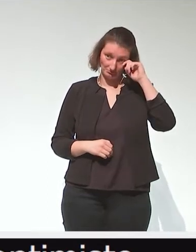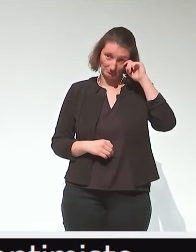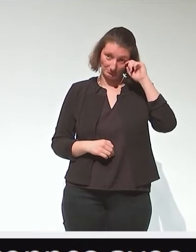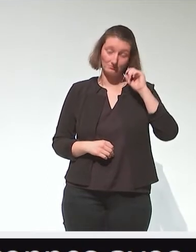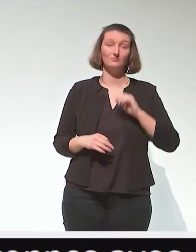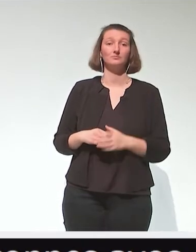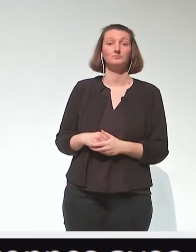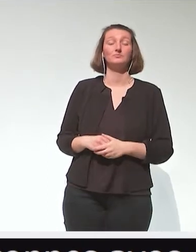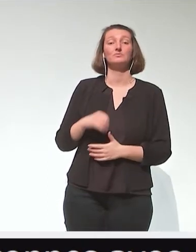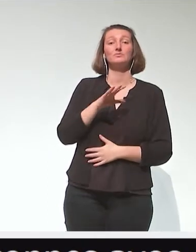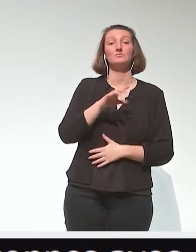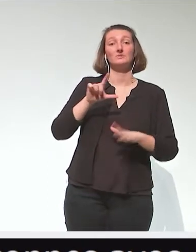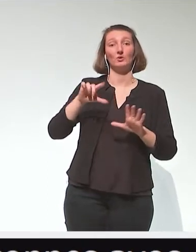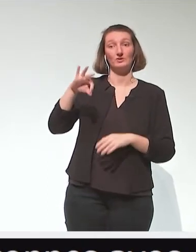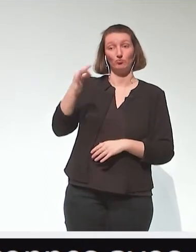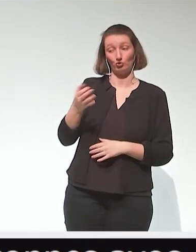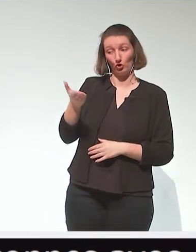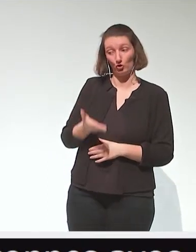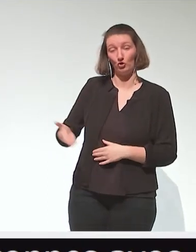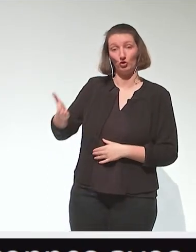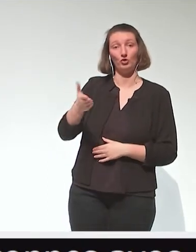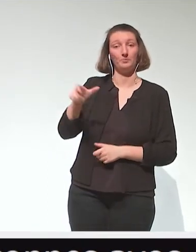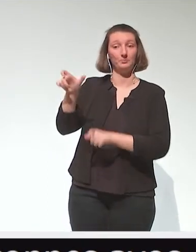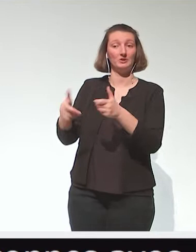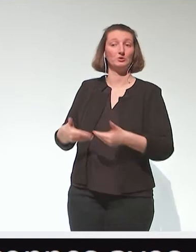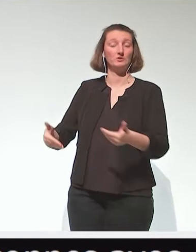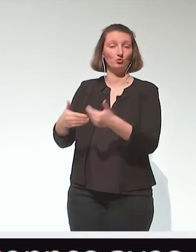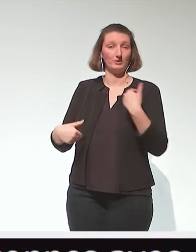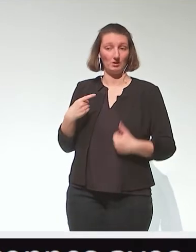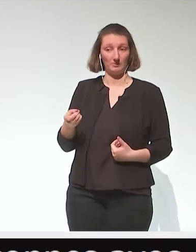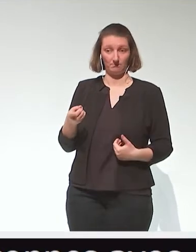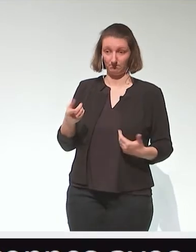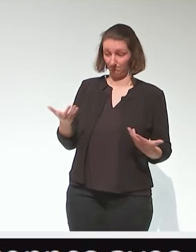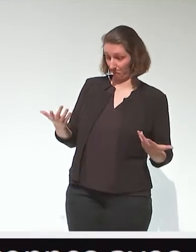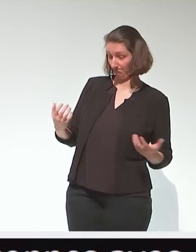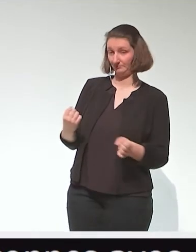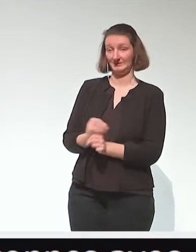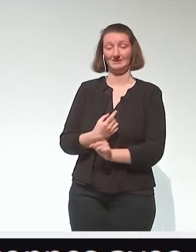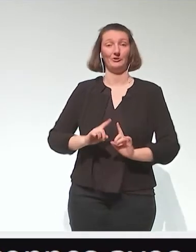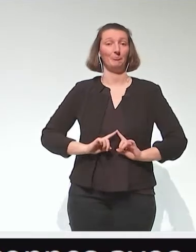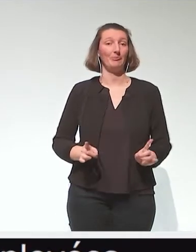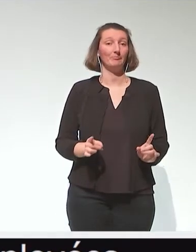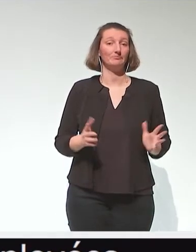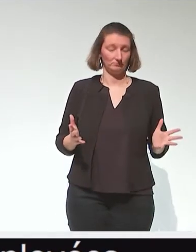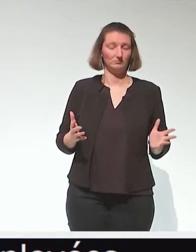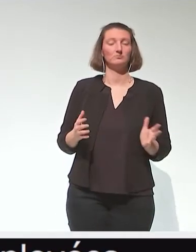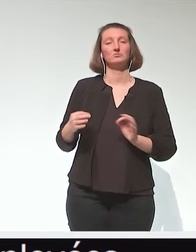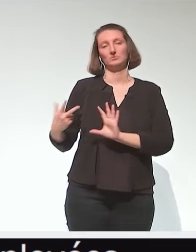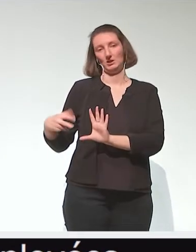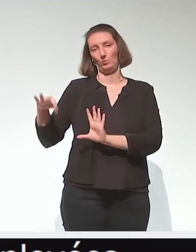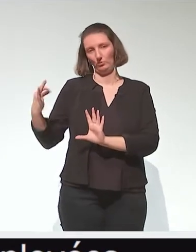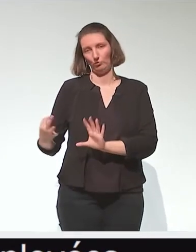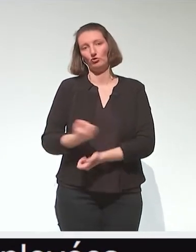57% people with disabilities are inactive, and 8% are unemployed. So you can see that